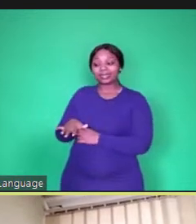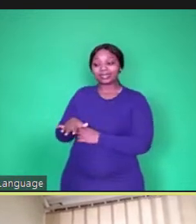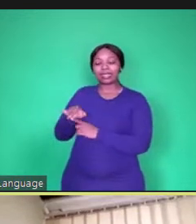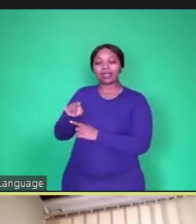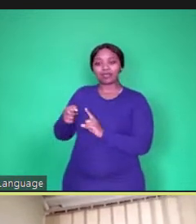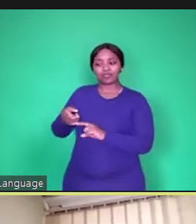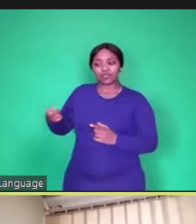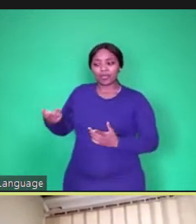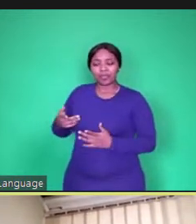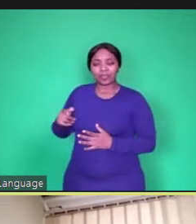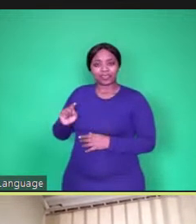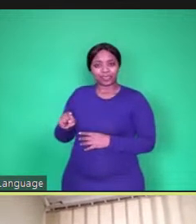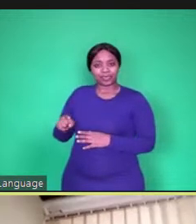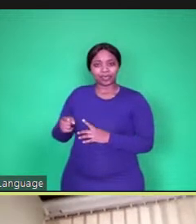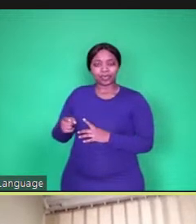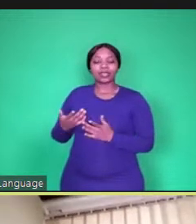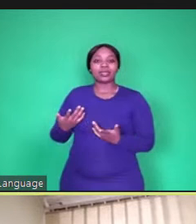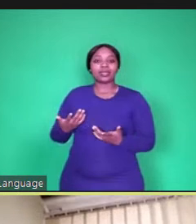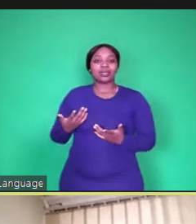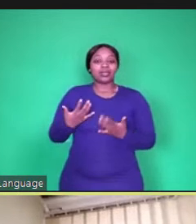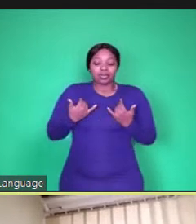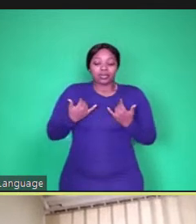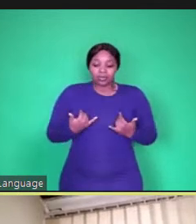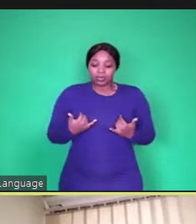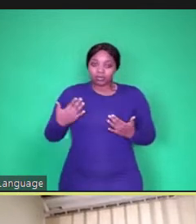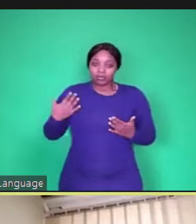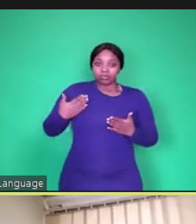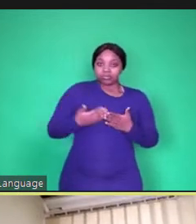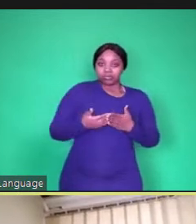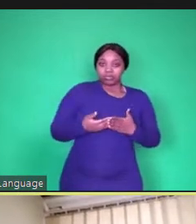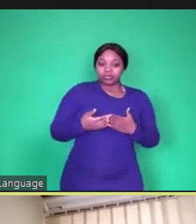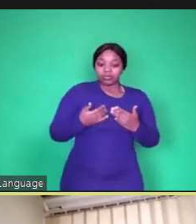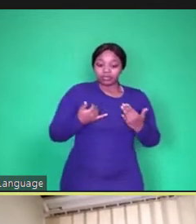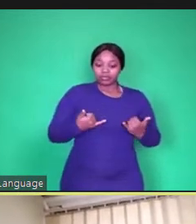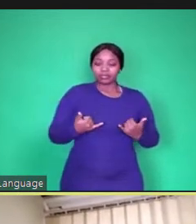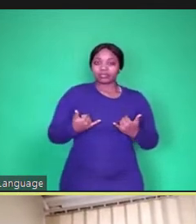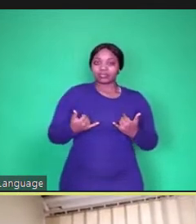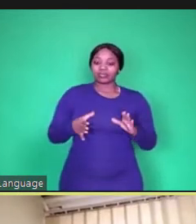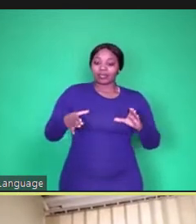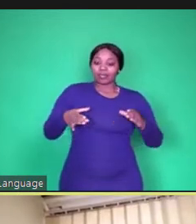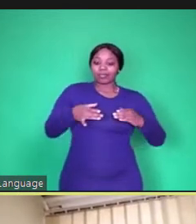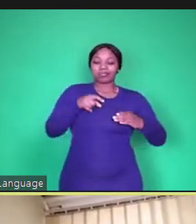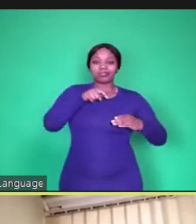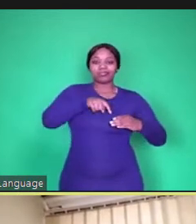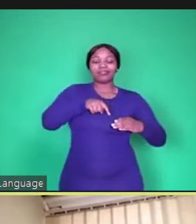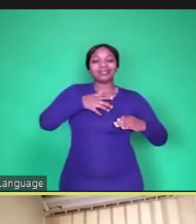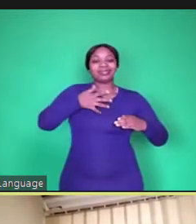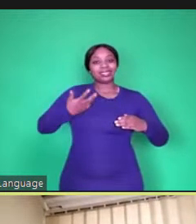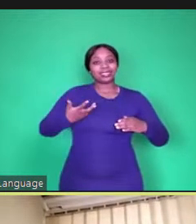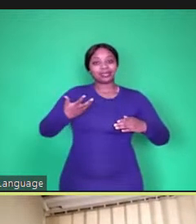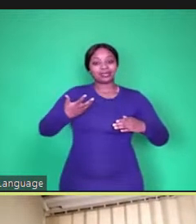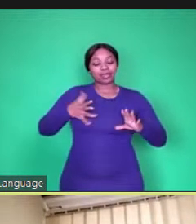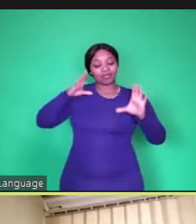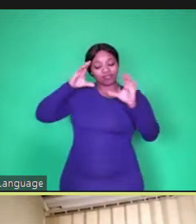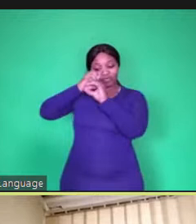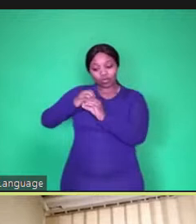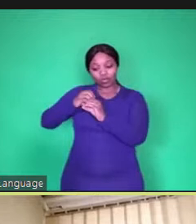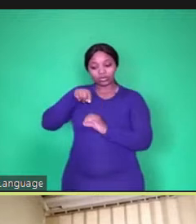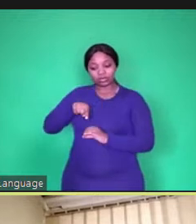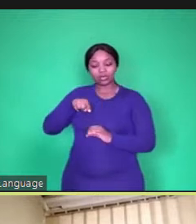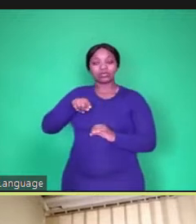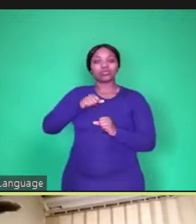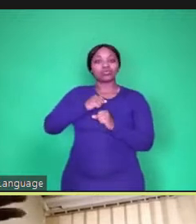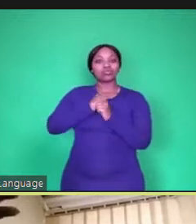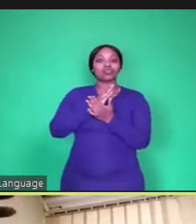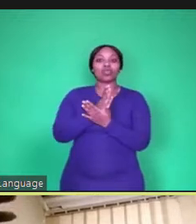deriving from that. And today, this is the session which is so much, I mean, dedicated to understand